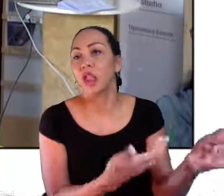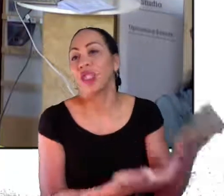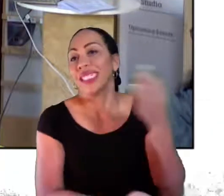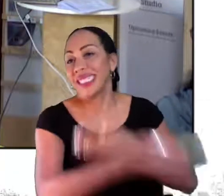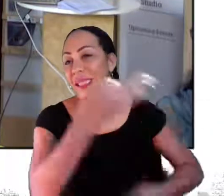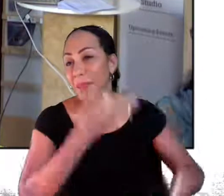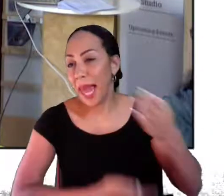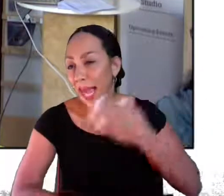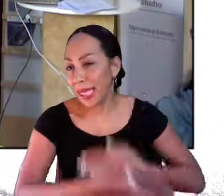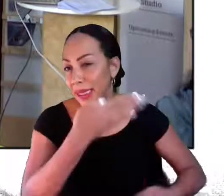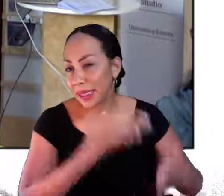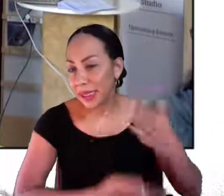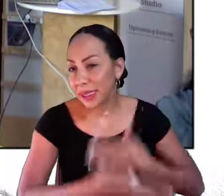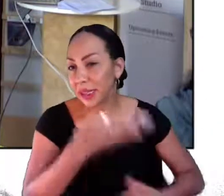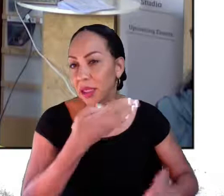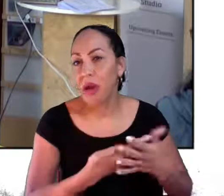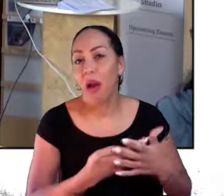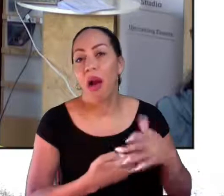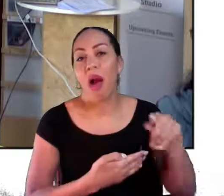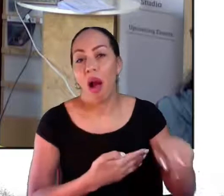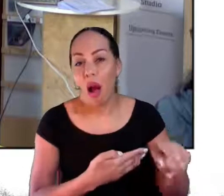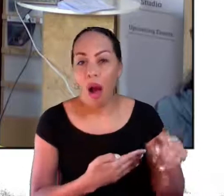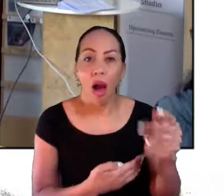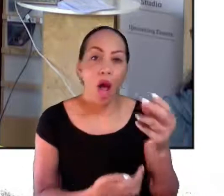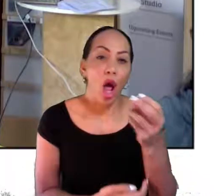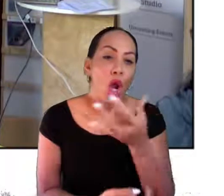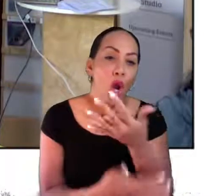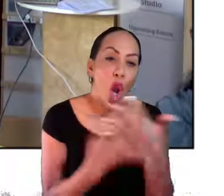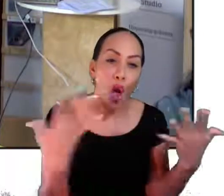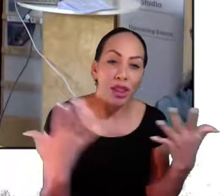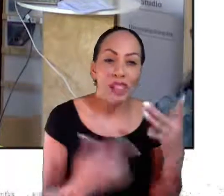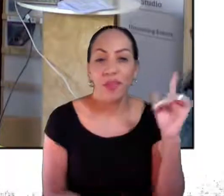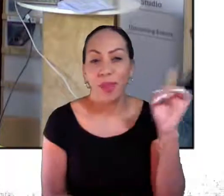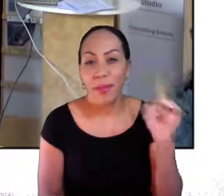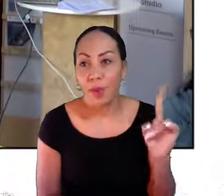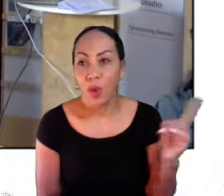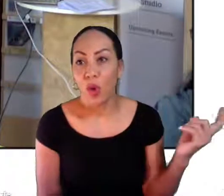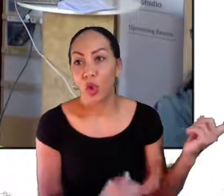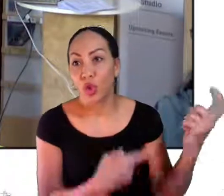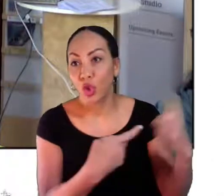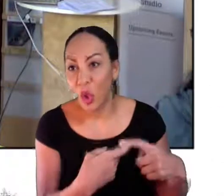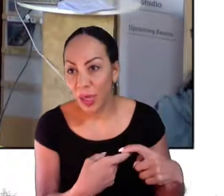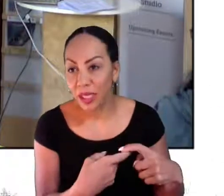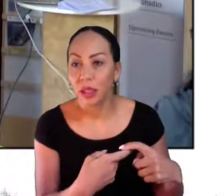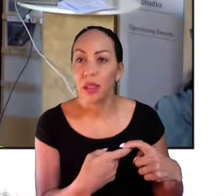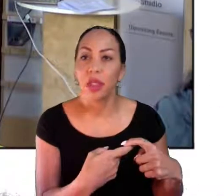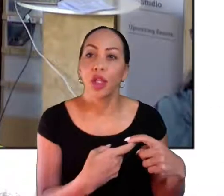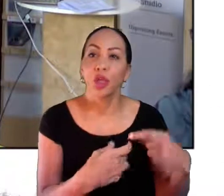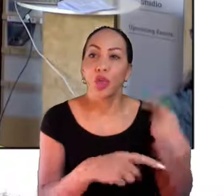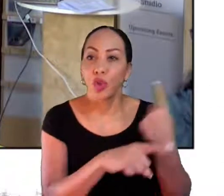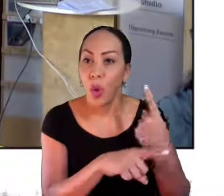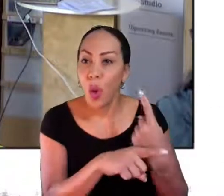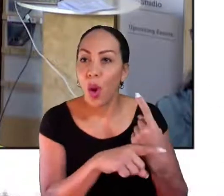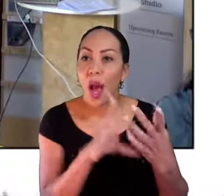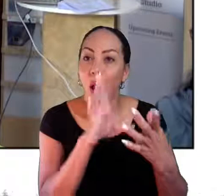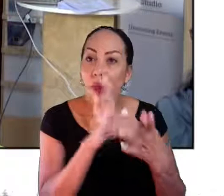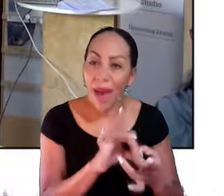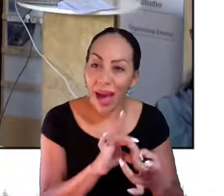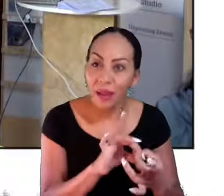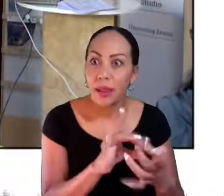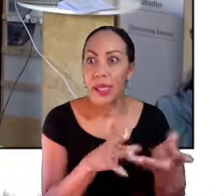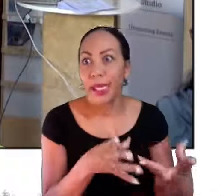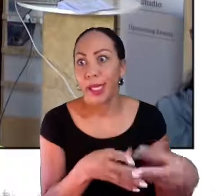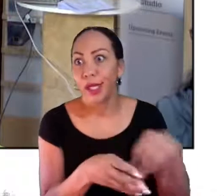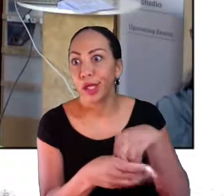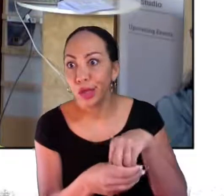inclusion fellows. So there's people in the programme who were funded just to come and have a think about inclusive practice within creative tech. So that was a radical,